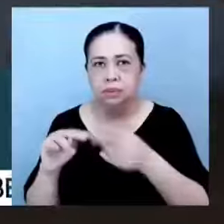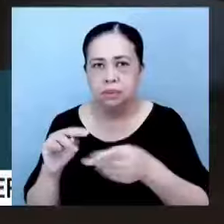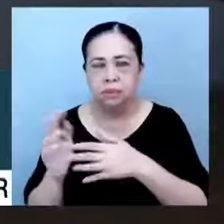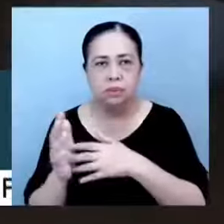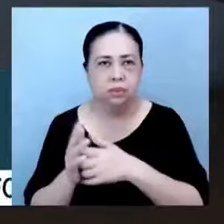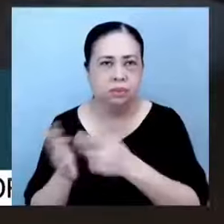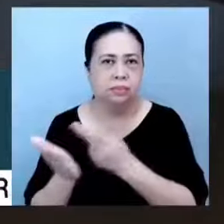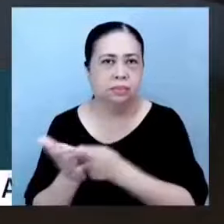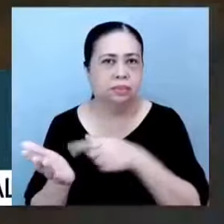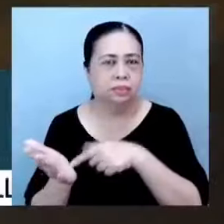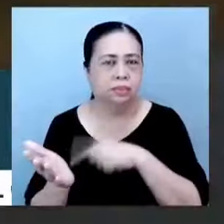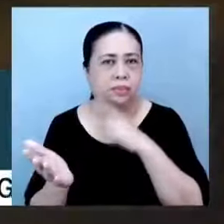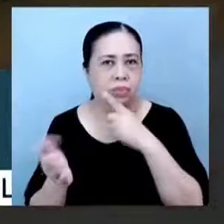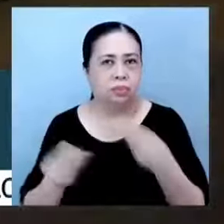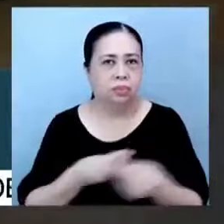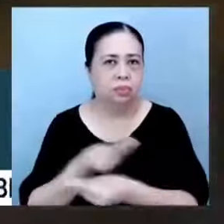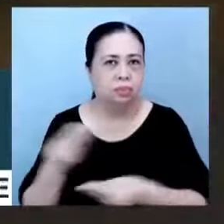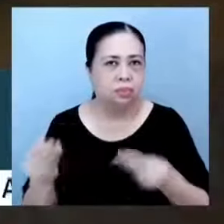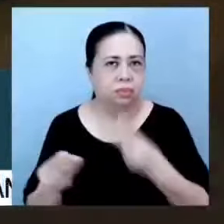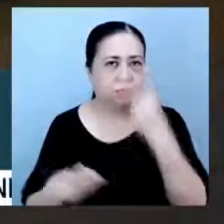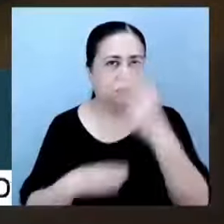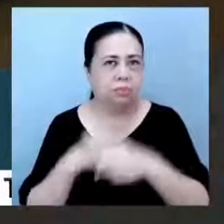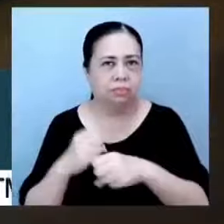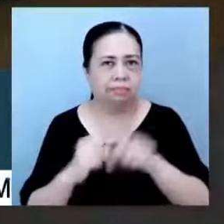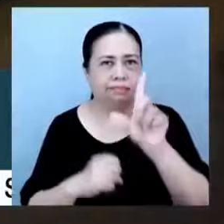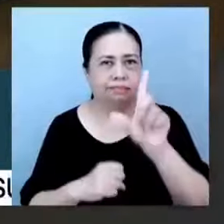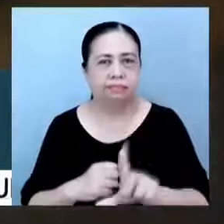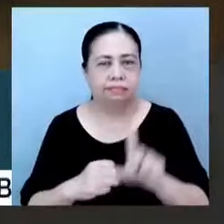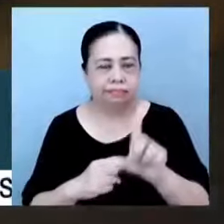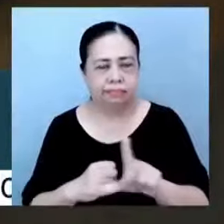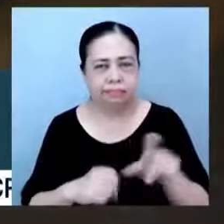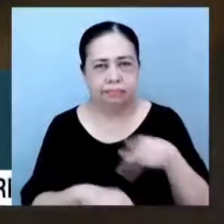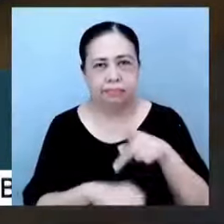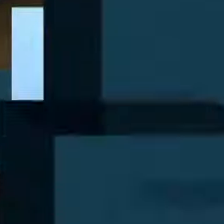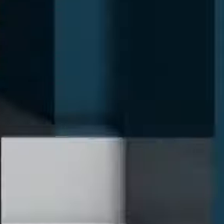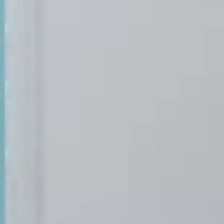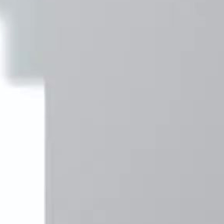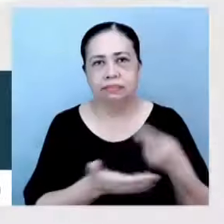which has been trading at near 2-year lows in recent weeks.